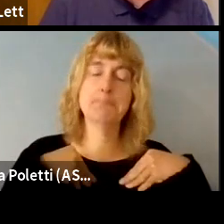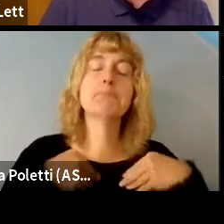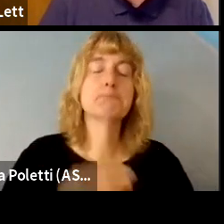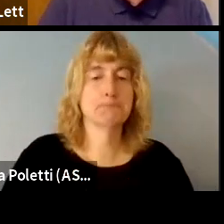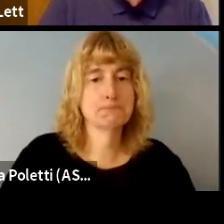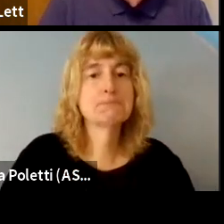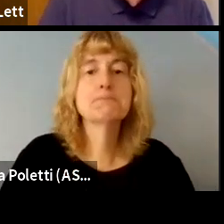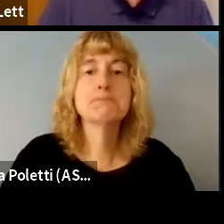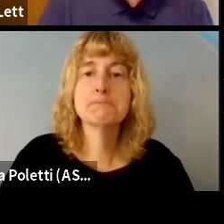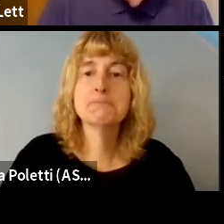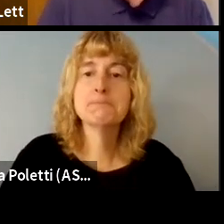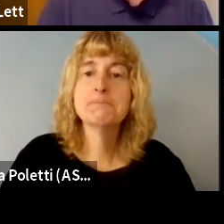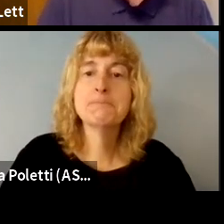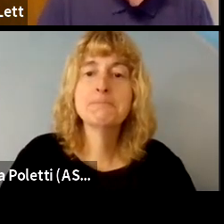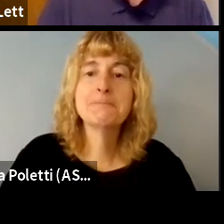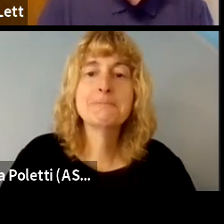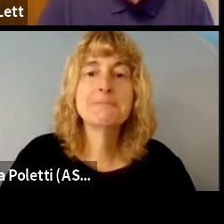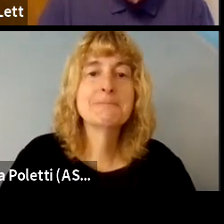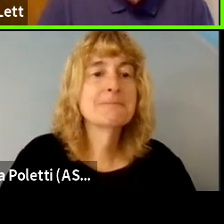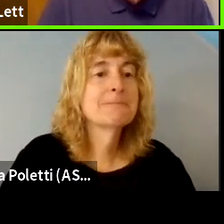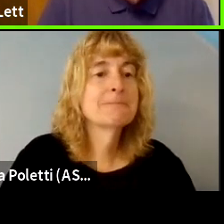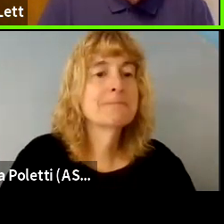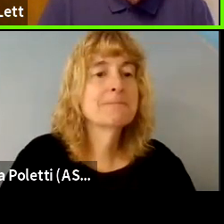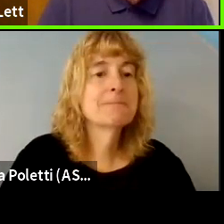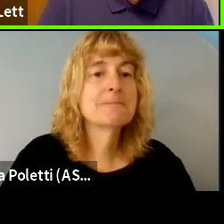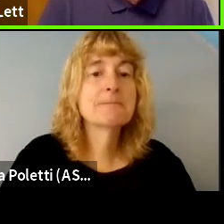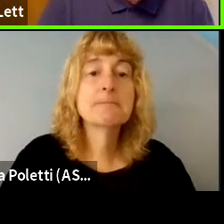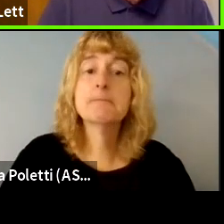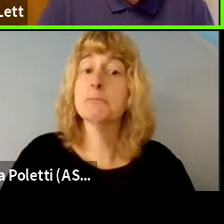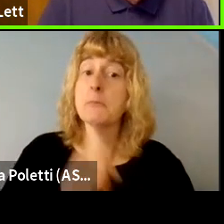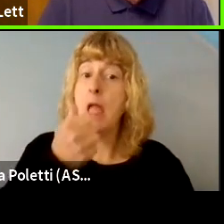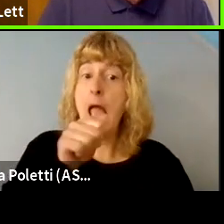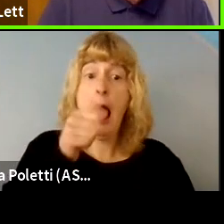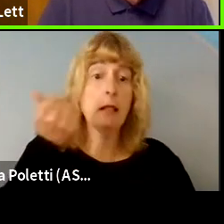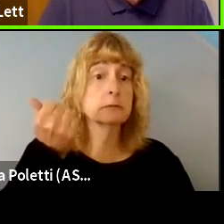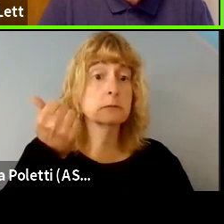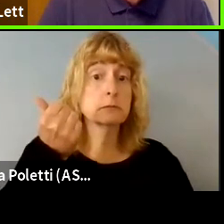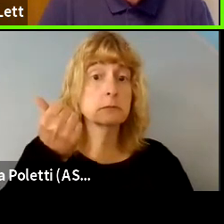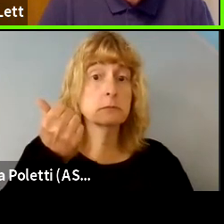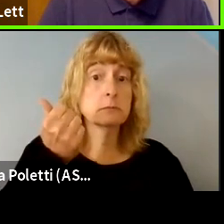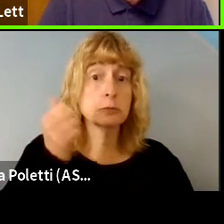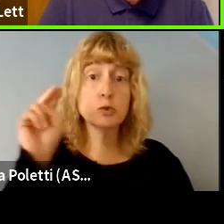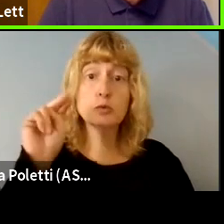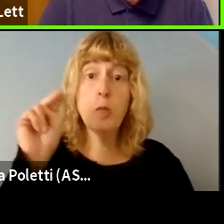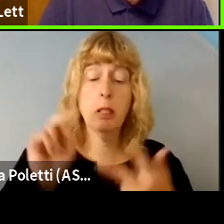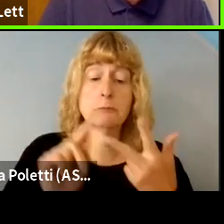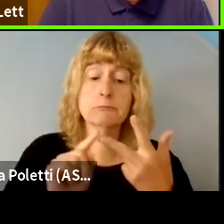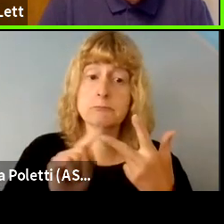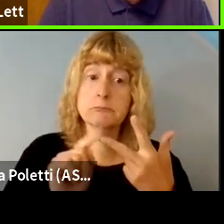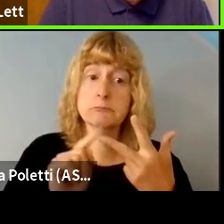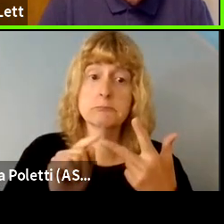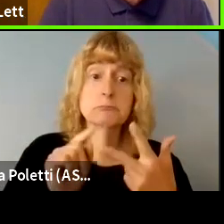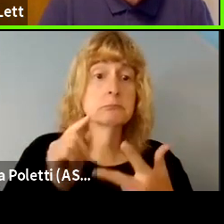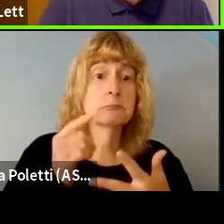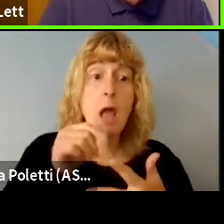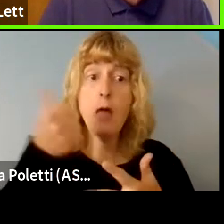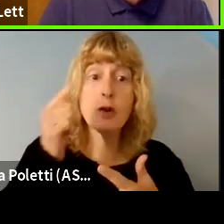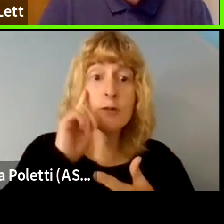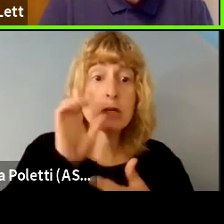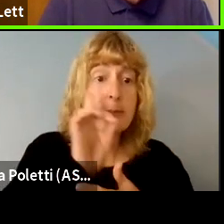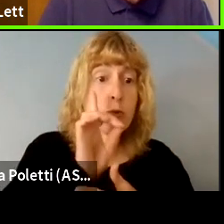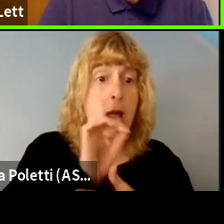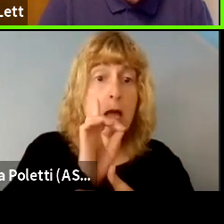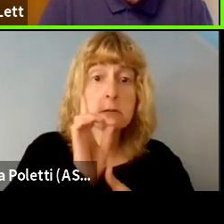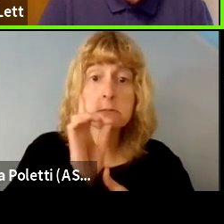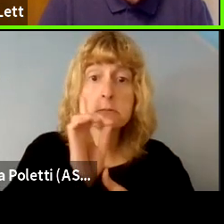Okay, anyone else for neutral? Anyone else for Democrat?